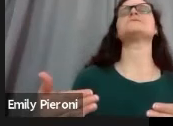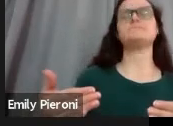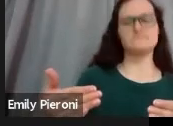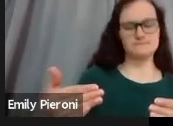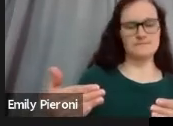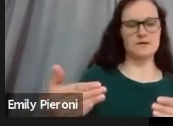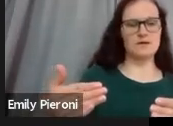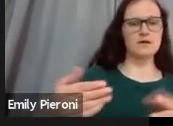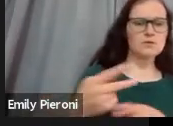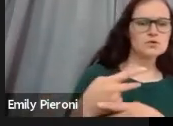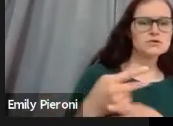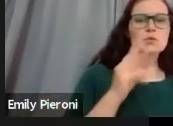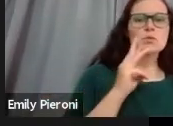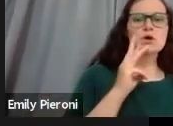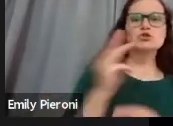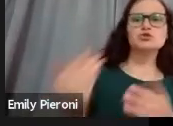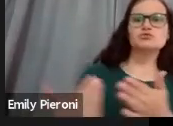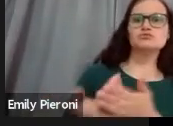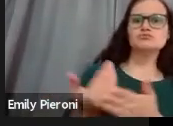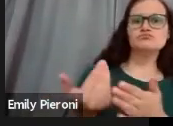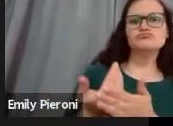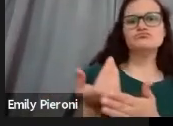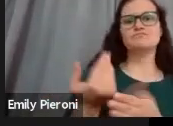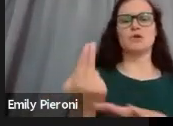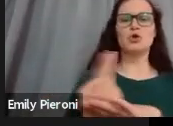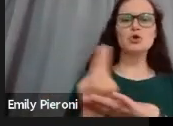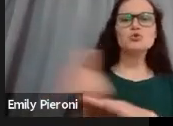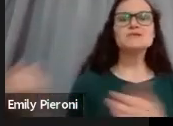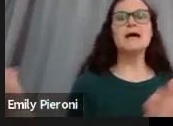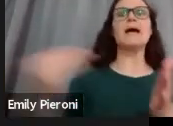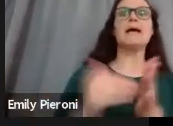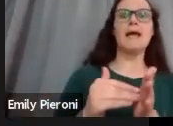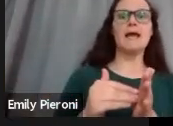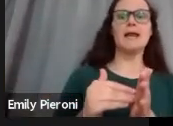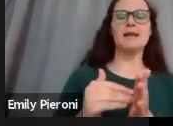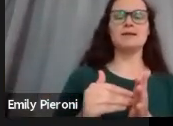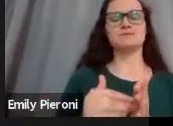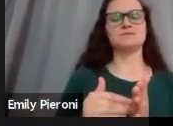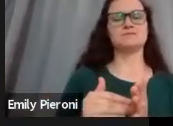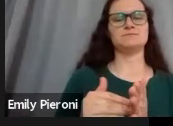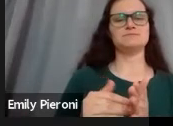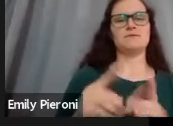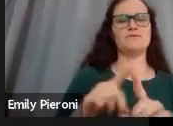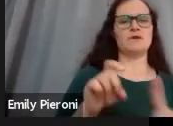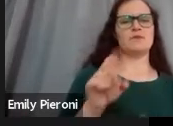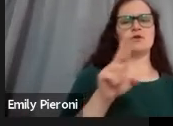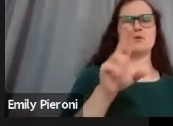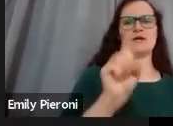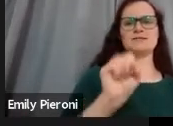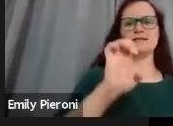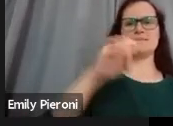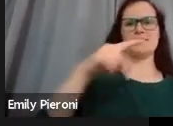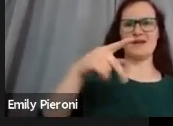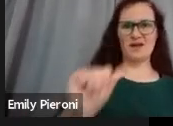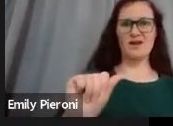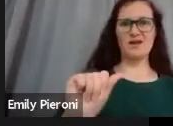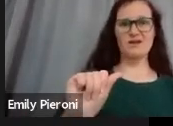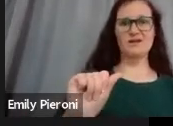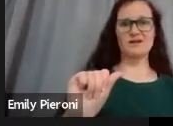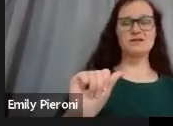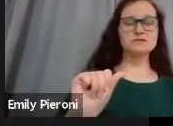reuse. There are new initiatives out of the US EPA that New Mexico is